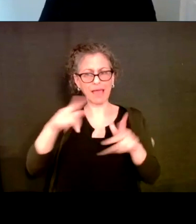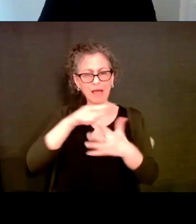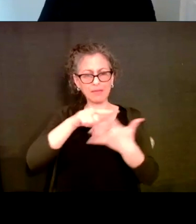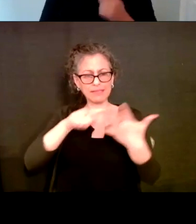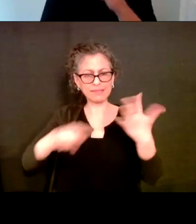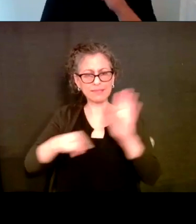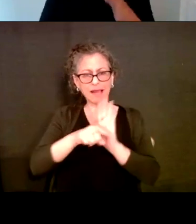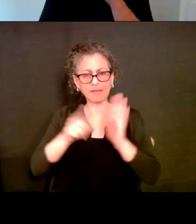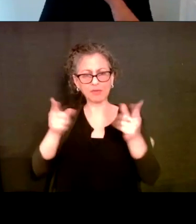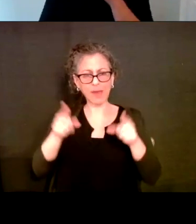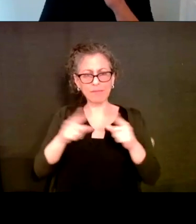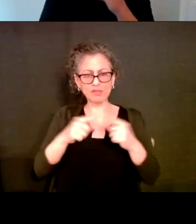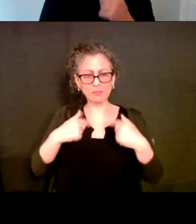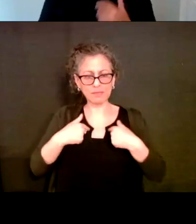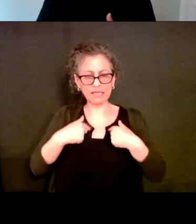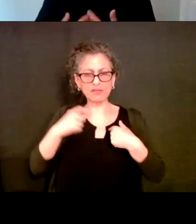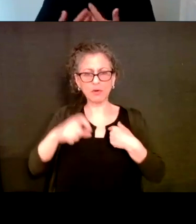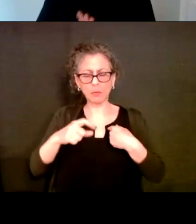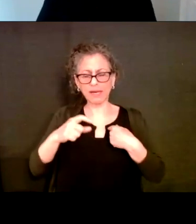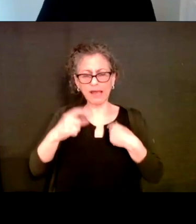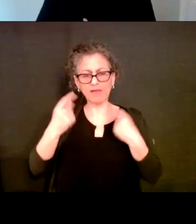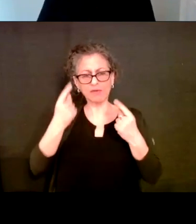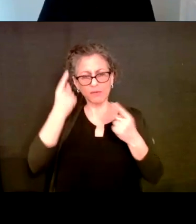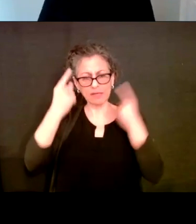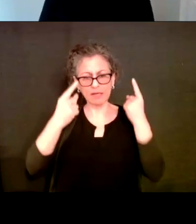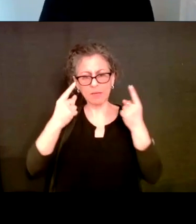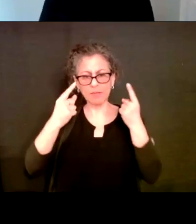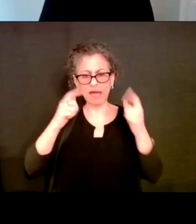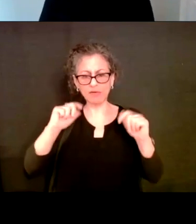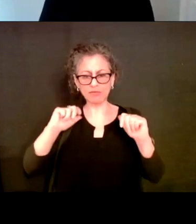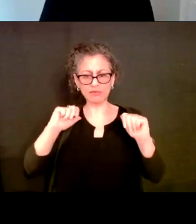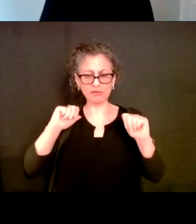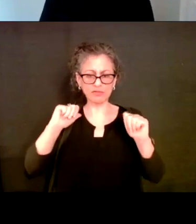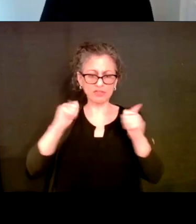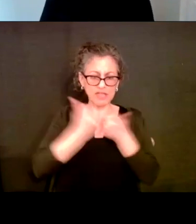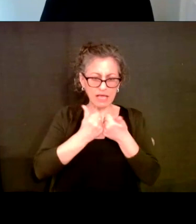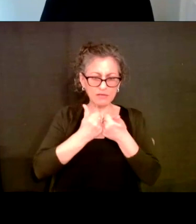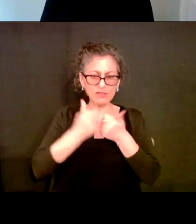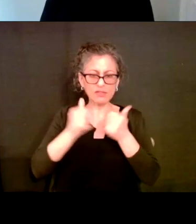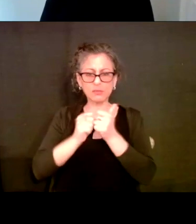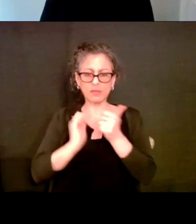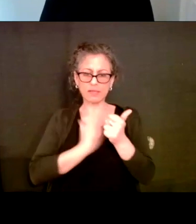to reconcile difficult events with our beliefs, our sense of spirituality.